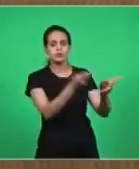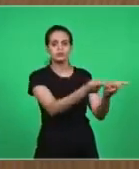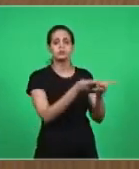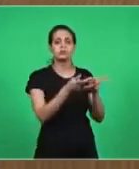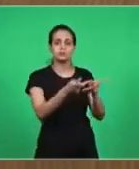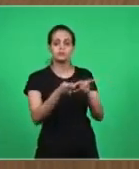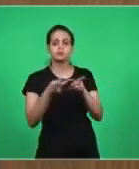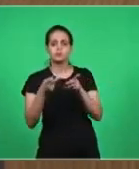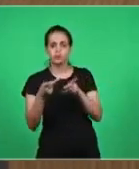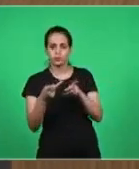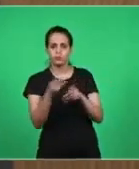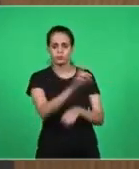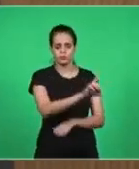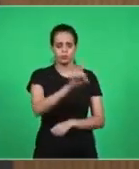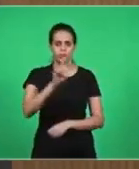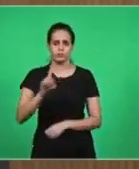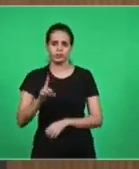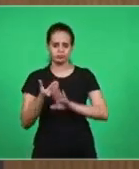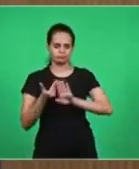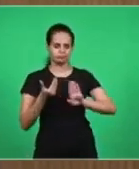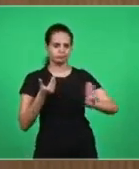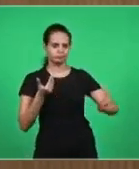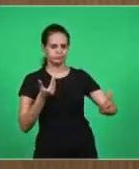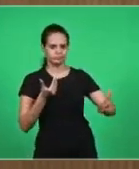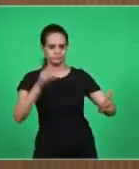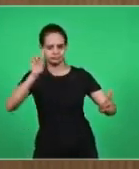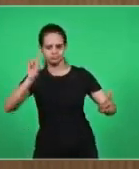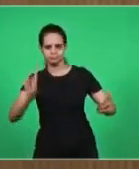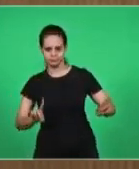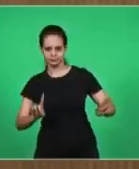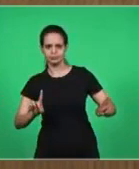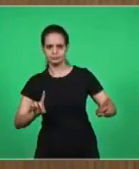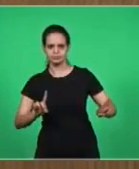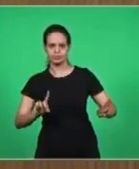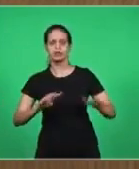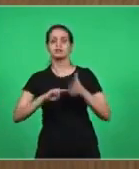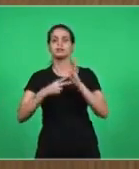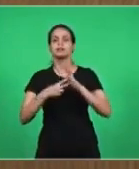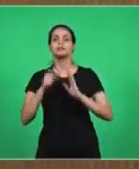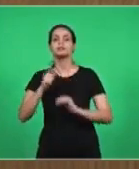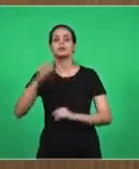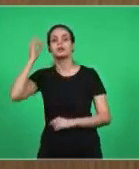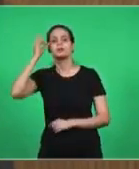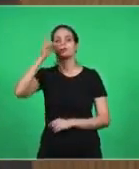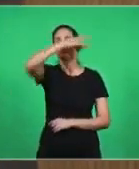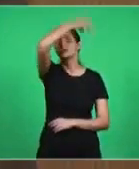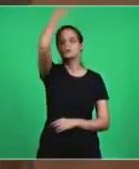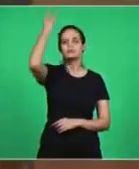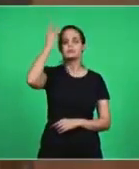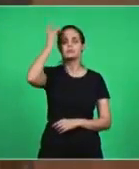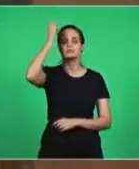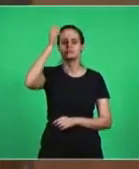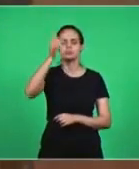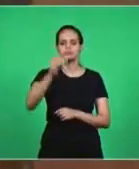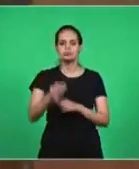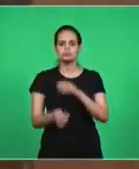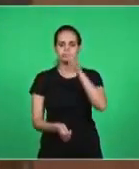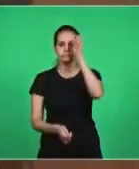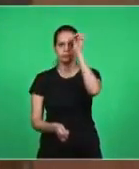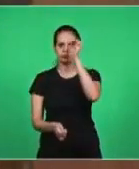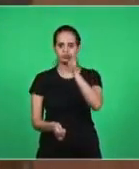people for one day to be with the Lord in eternity and participating of this wonderful feast.